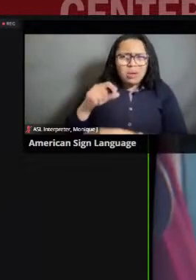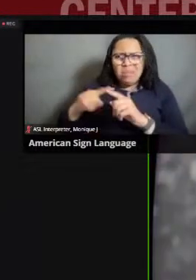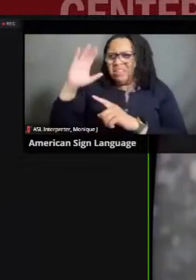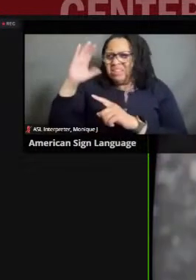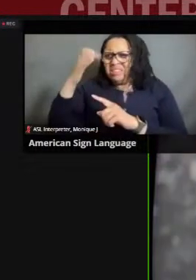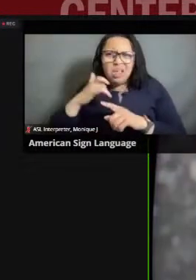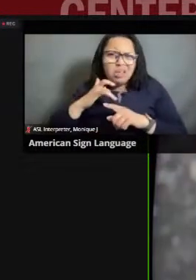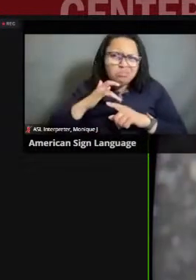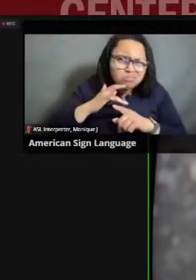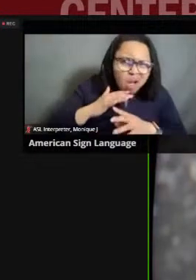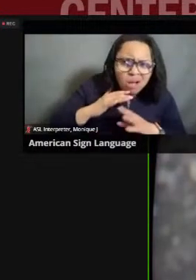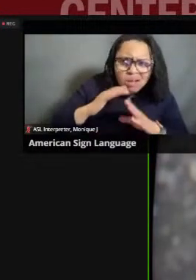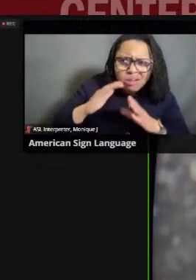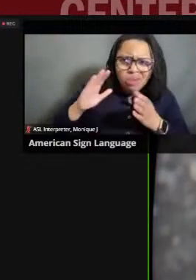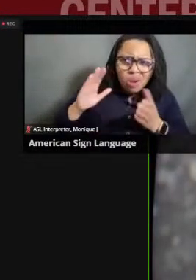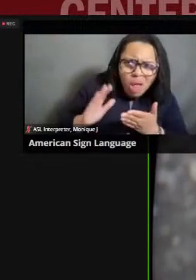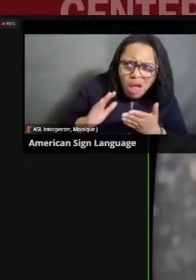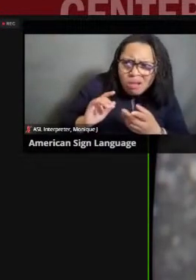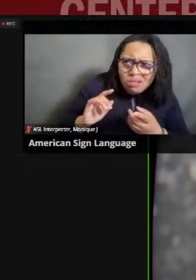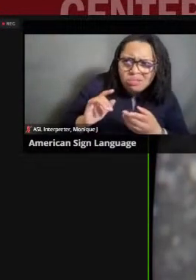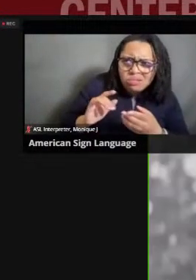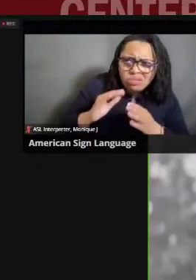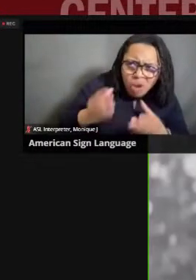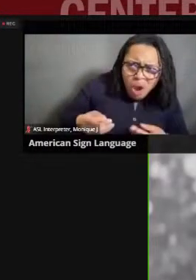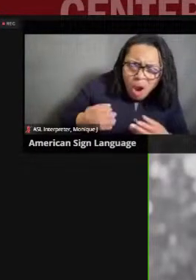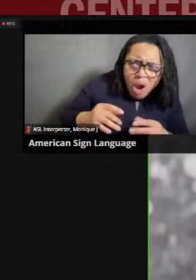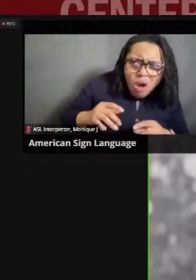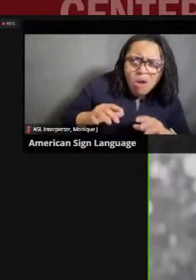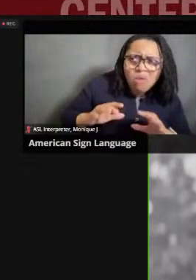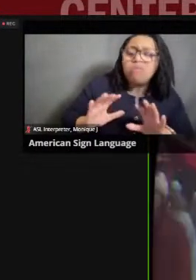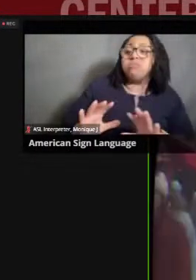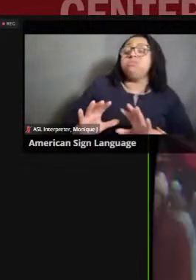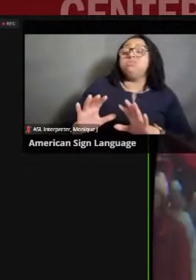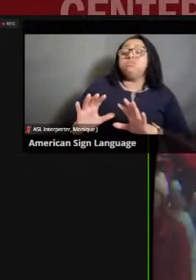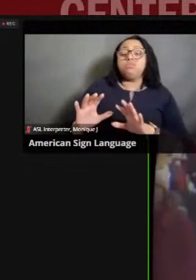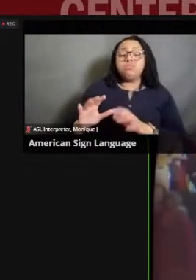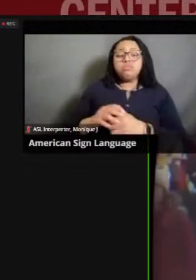Poor people gonna rise up and get their